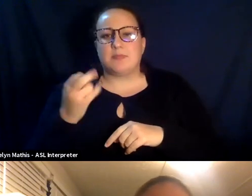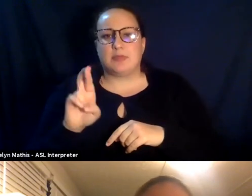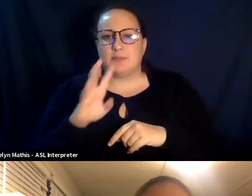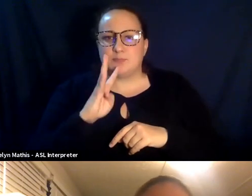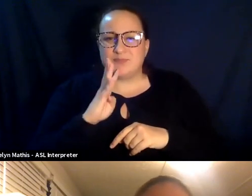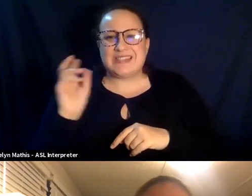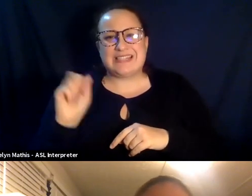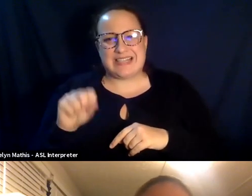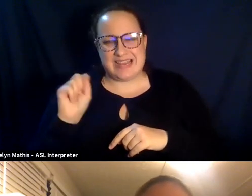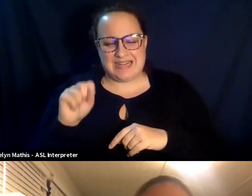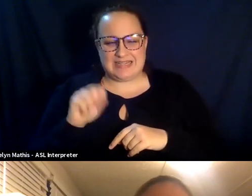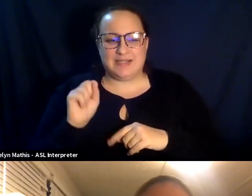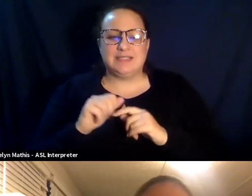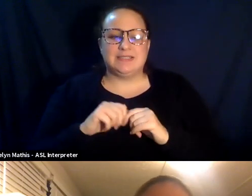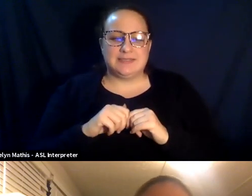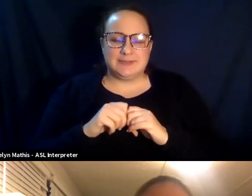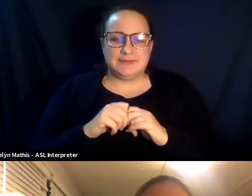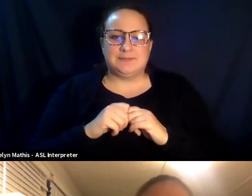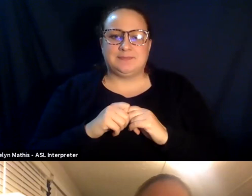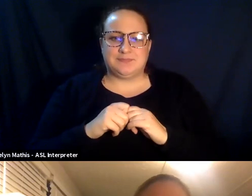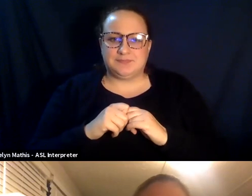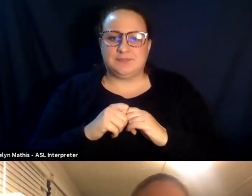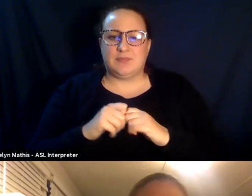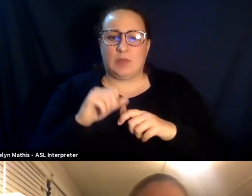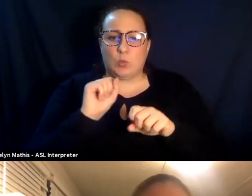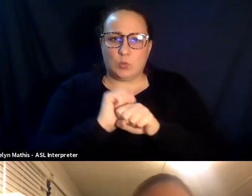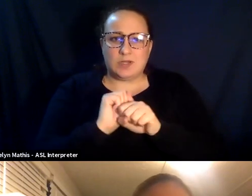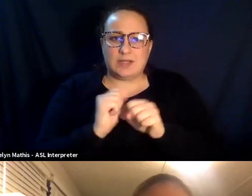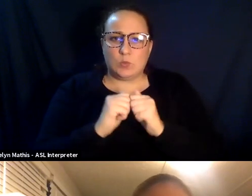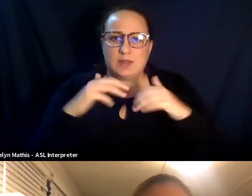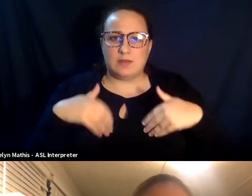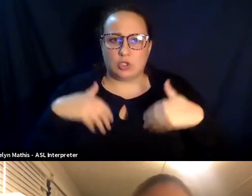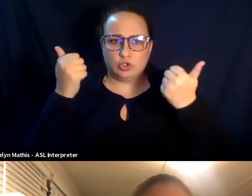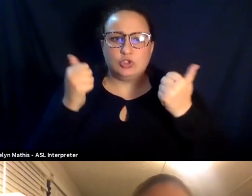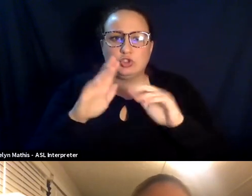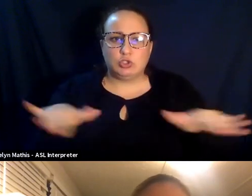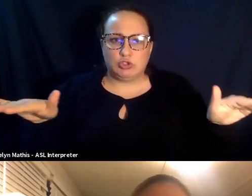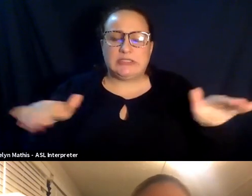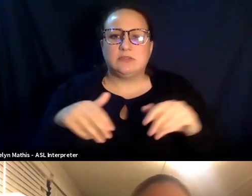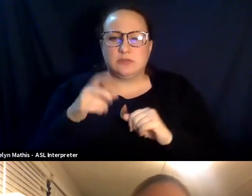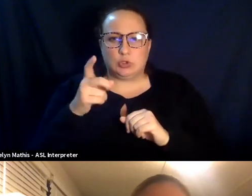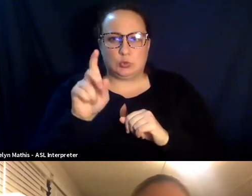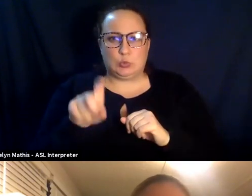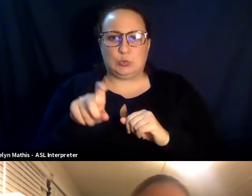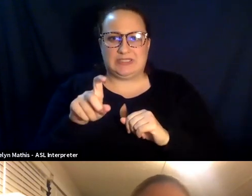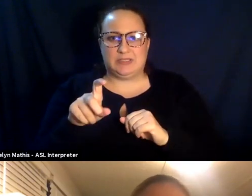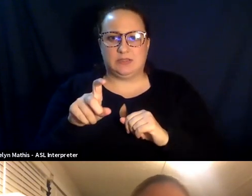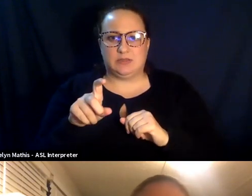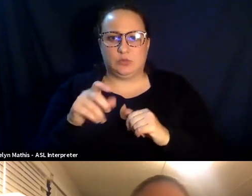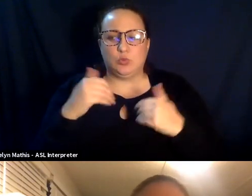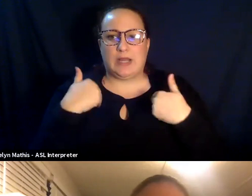that when working with younger children, you need to give